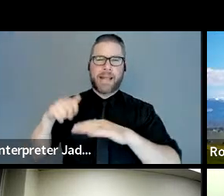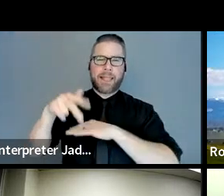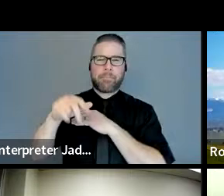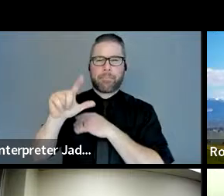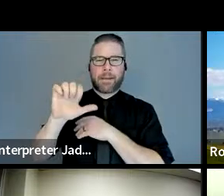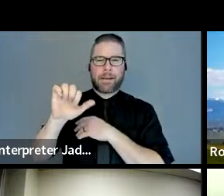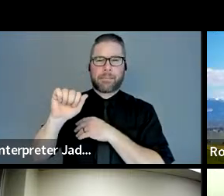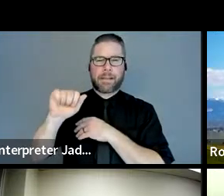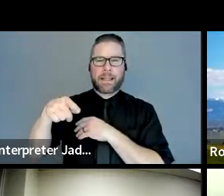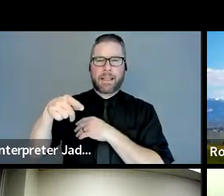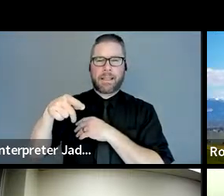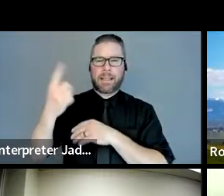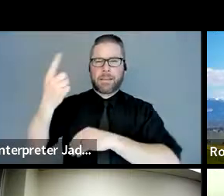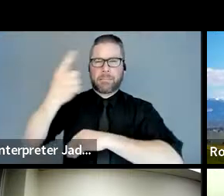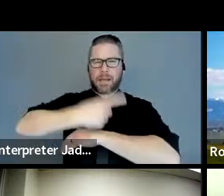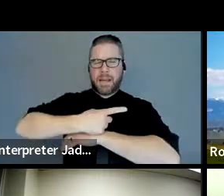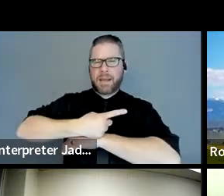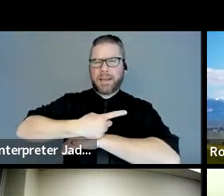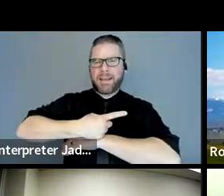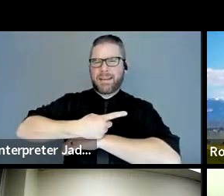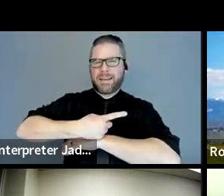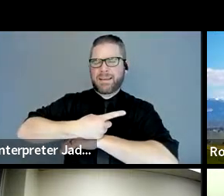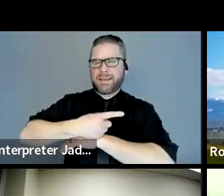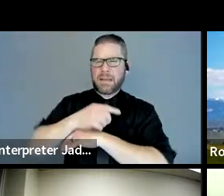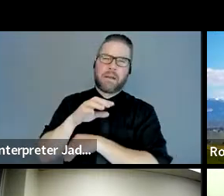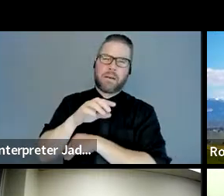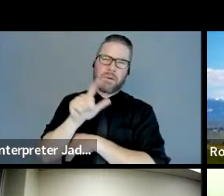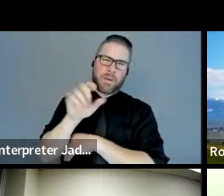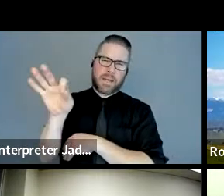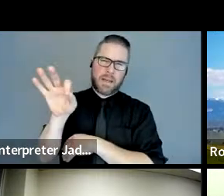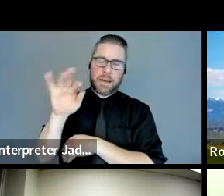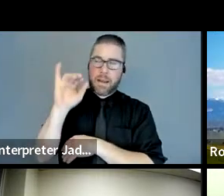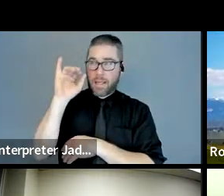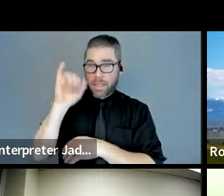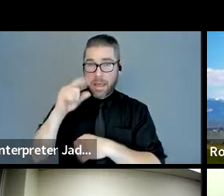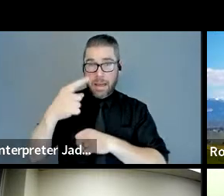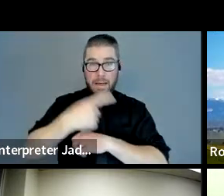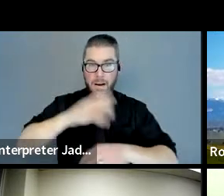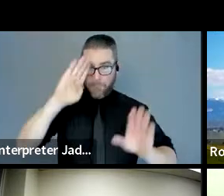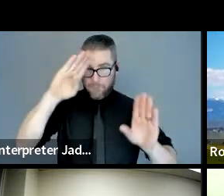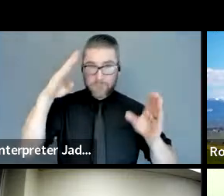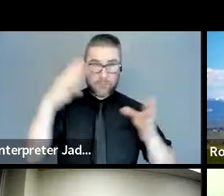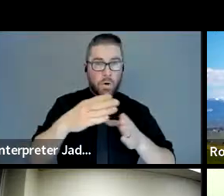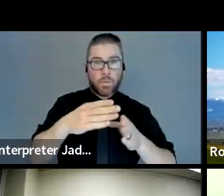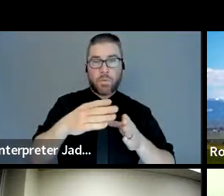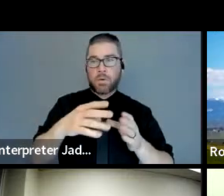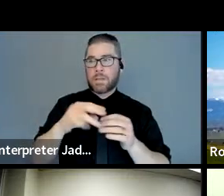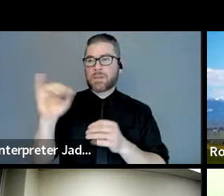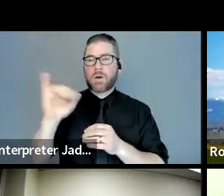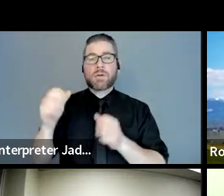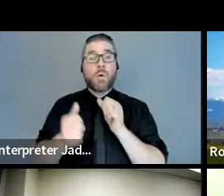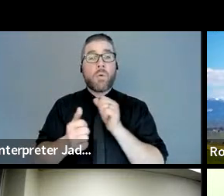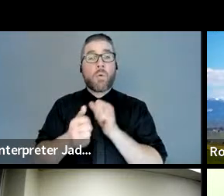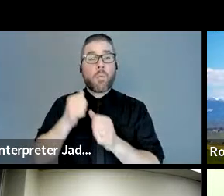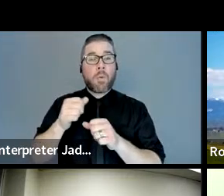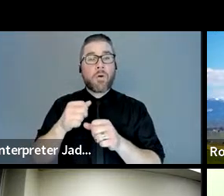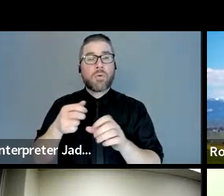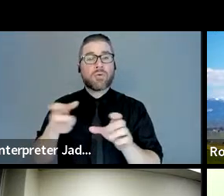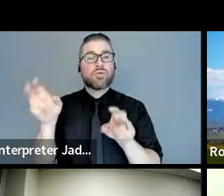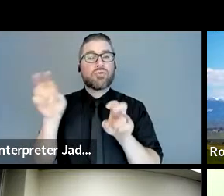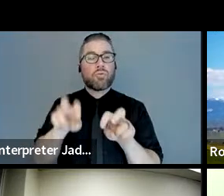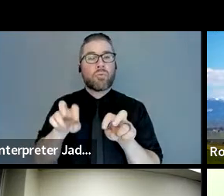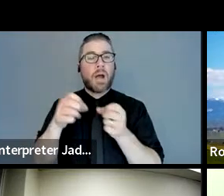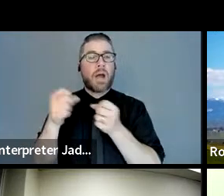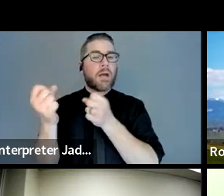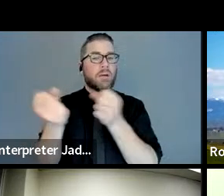real focused, where there's going to be speakers and the majority of the ride and drive. There's going to be a zero emission convoy that's